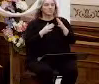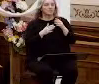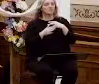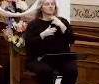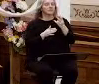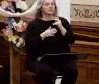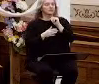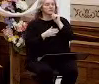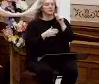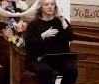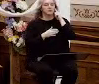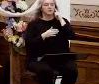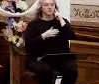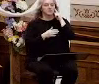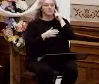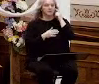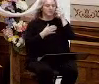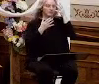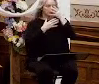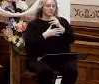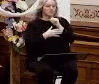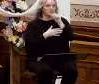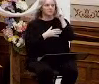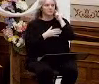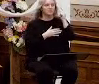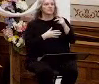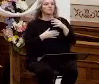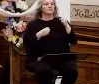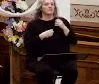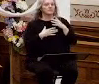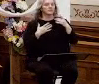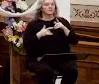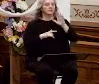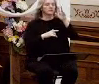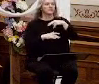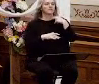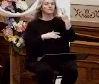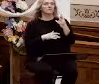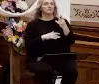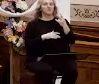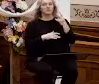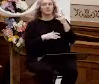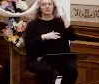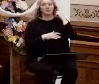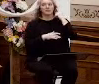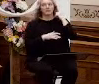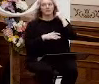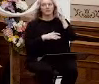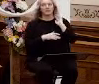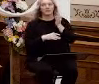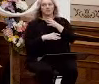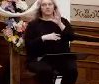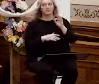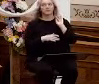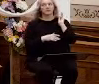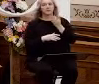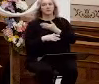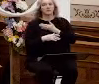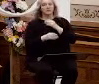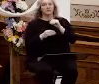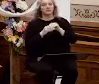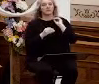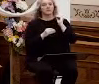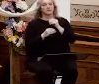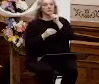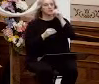sorrows, not to hear our fears. Let your voice find us and heal us in our failures, losses, and sorrows, and our